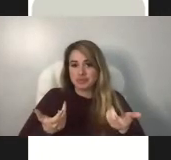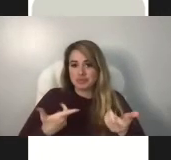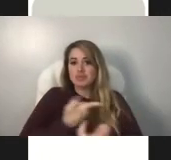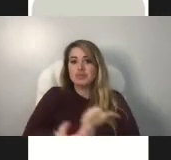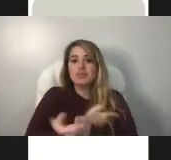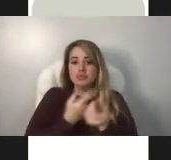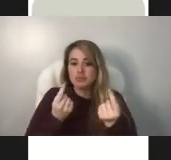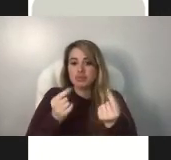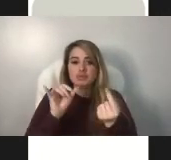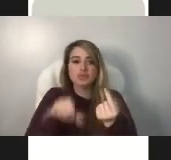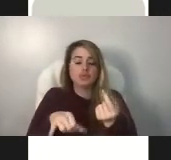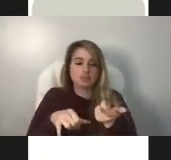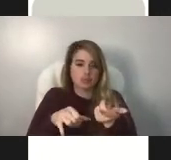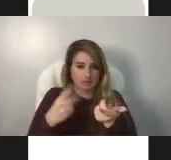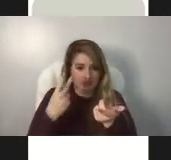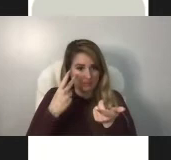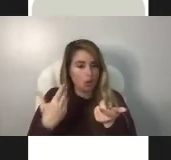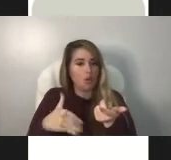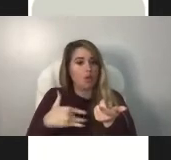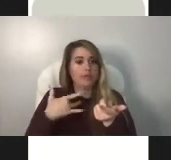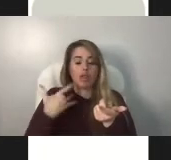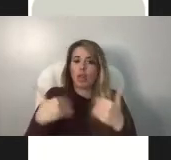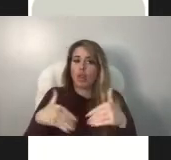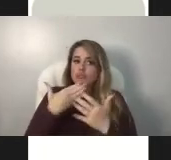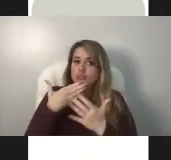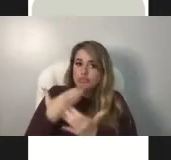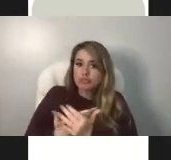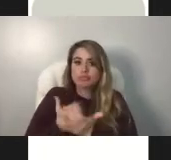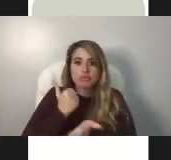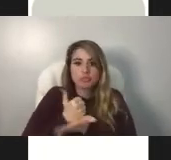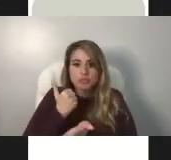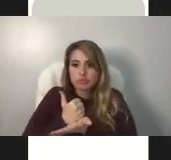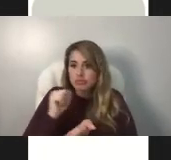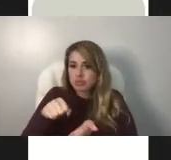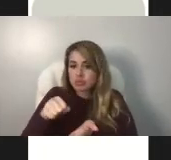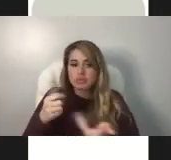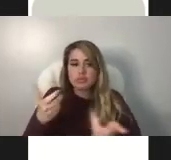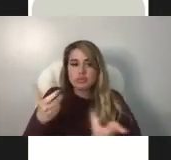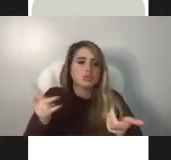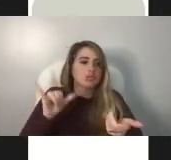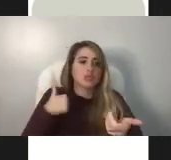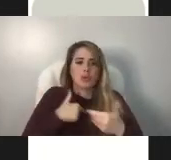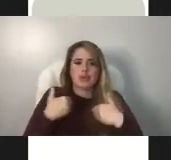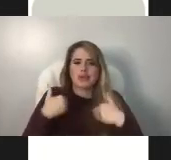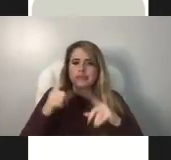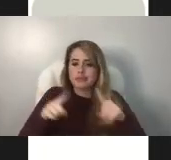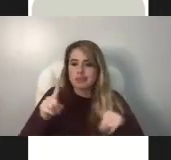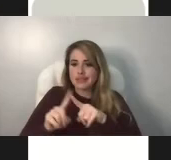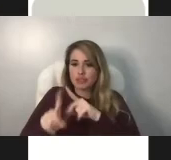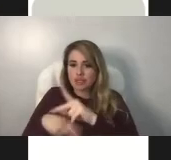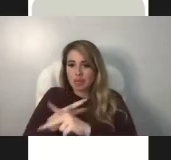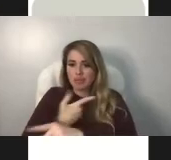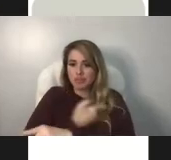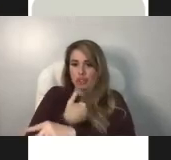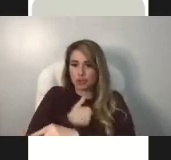Injections can seem very promising for any number of reasons. There's a number of injections out there. We talked